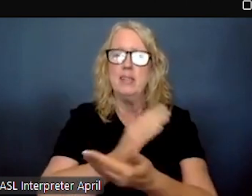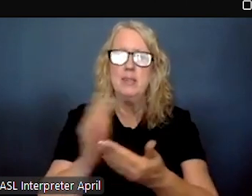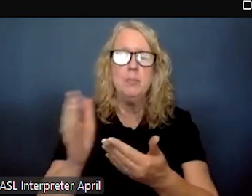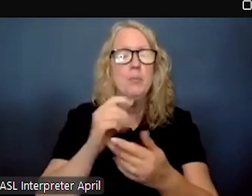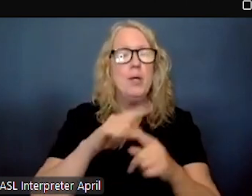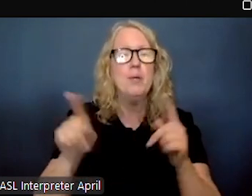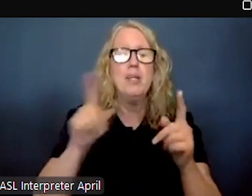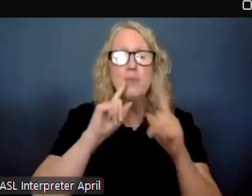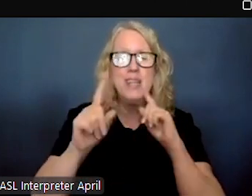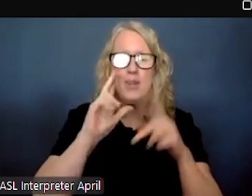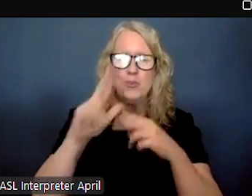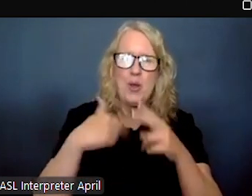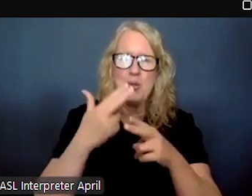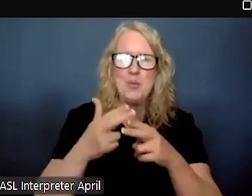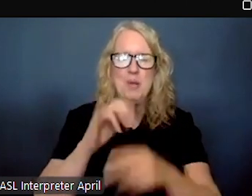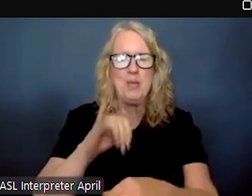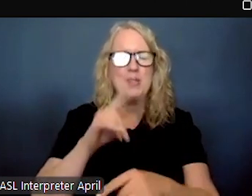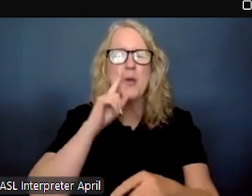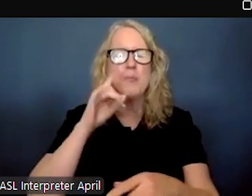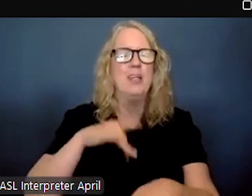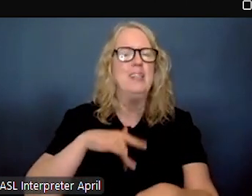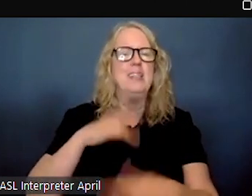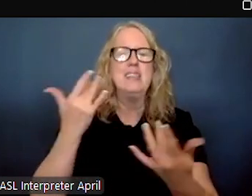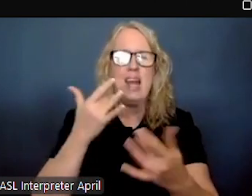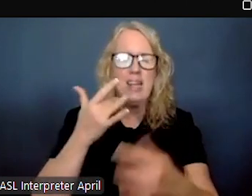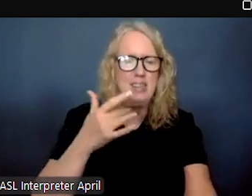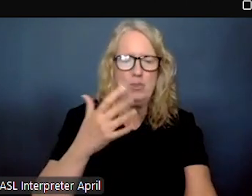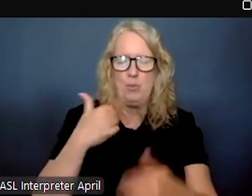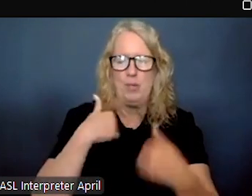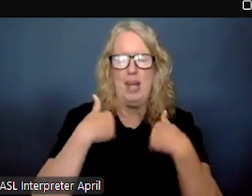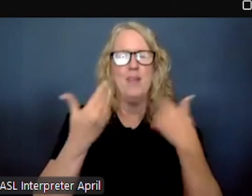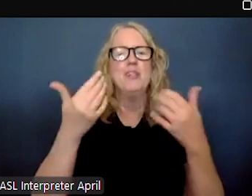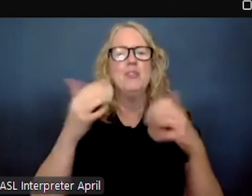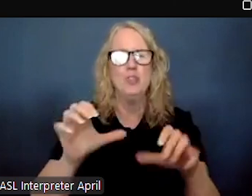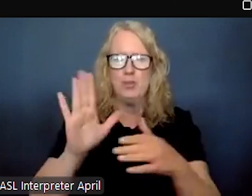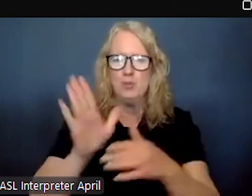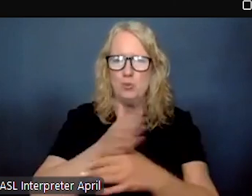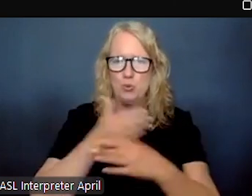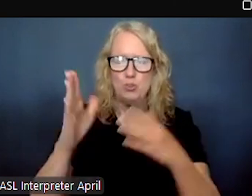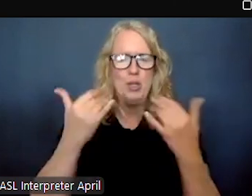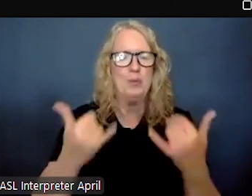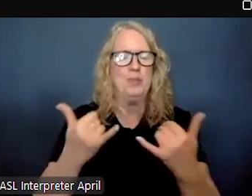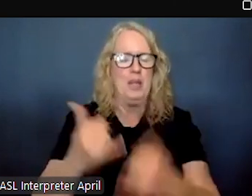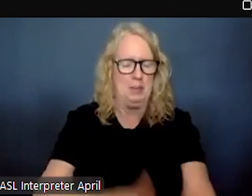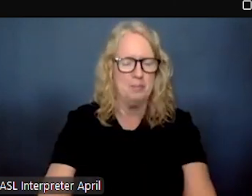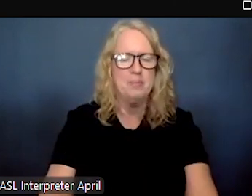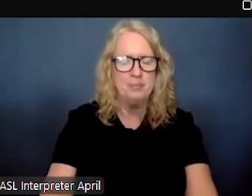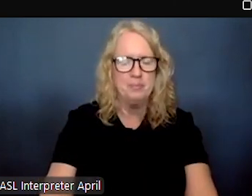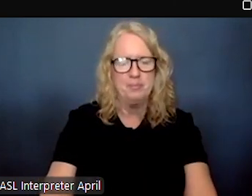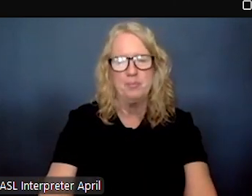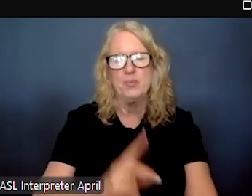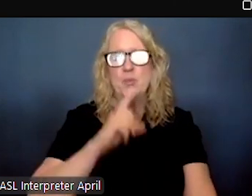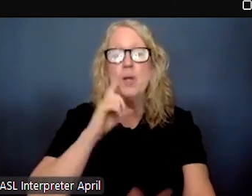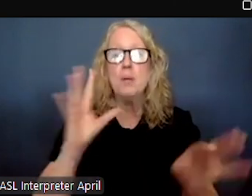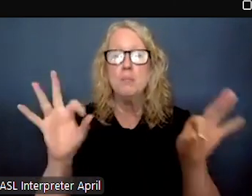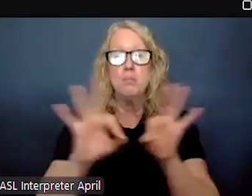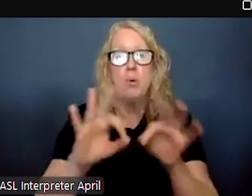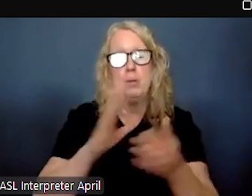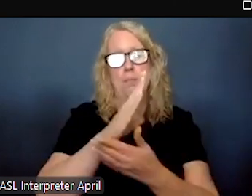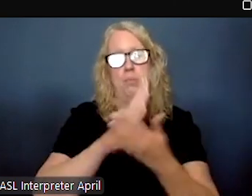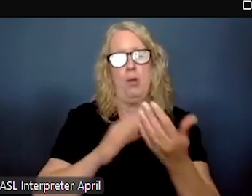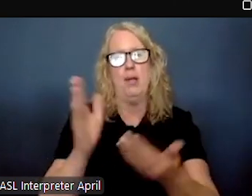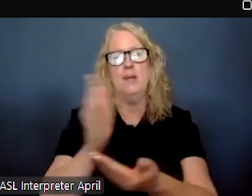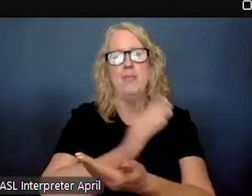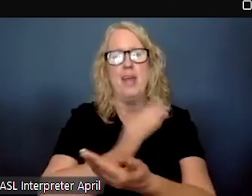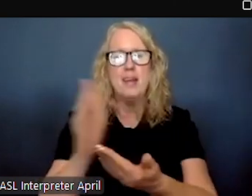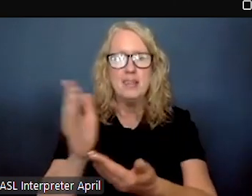talk about them enough. So I'm really excited that we had the chance to share that today. But they're an important part of the continuum, because